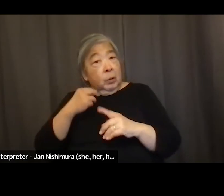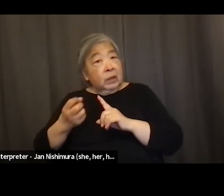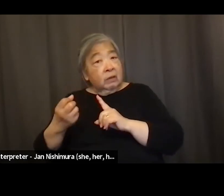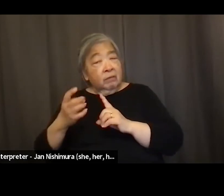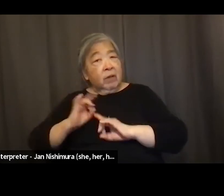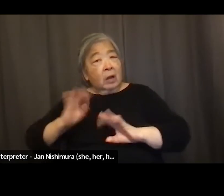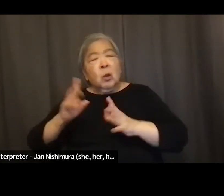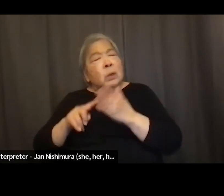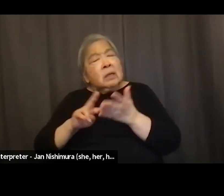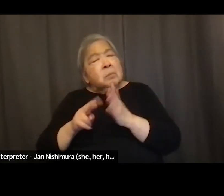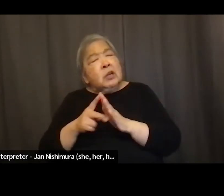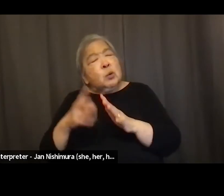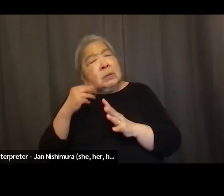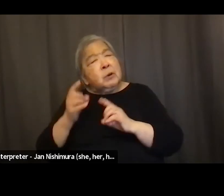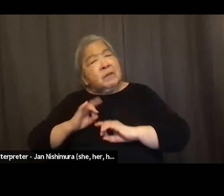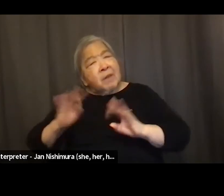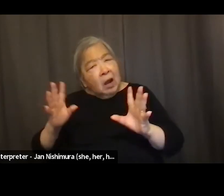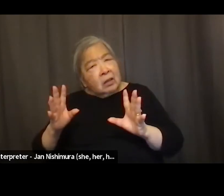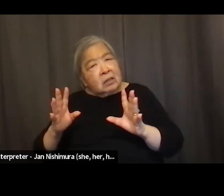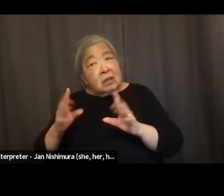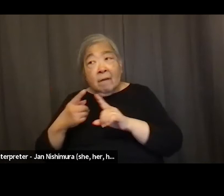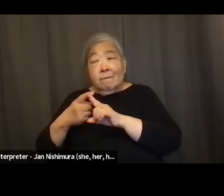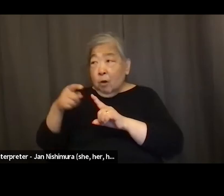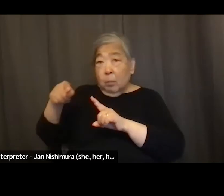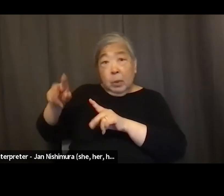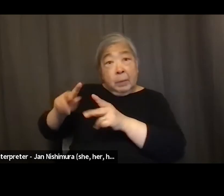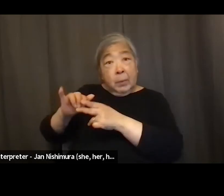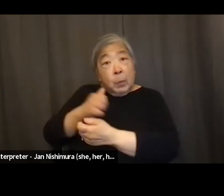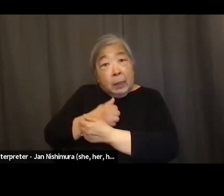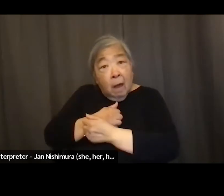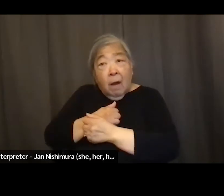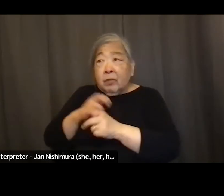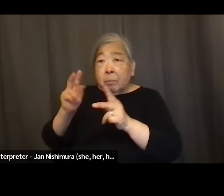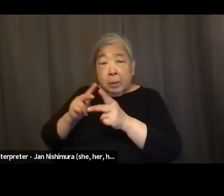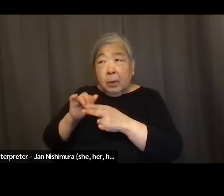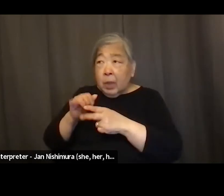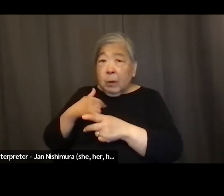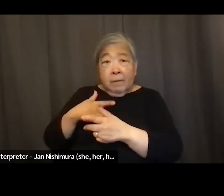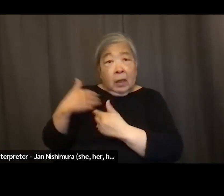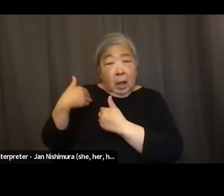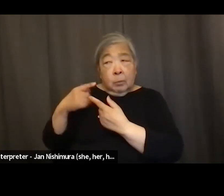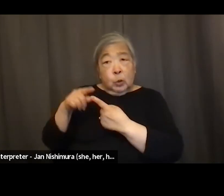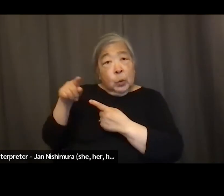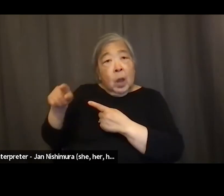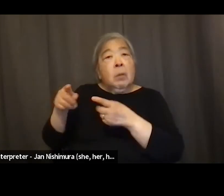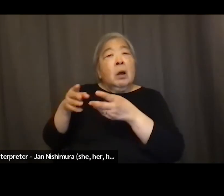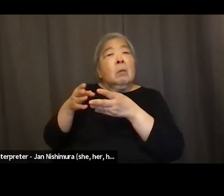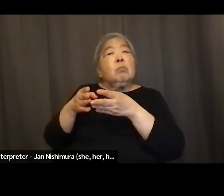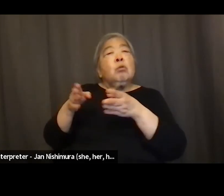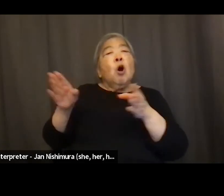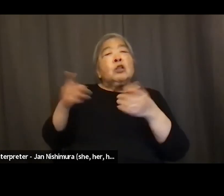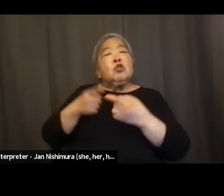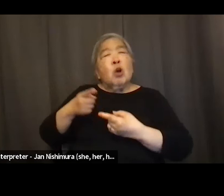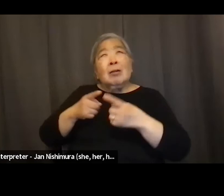it mean to experience violence at the hands of those we love and those we feel accountable to in a broad struggle of justice against white